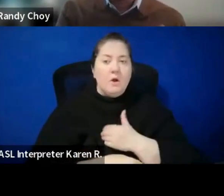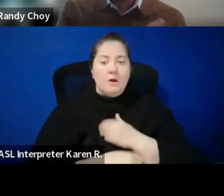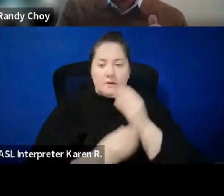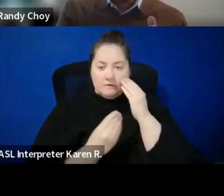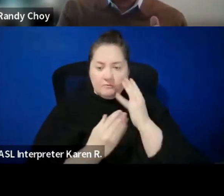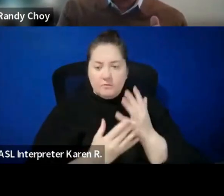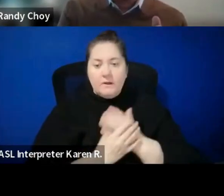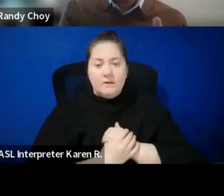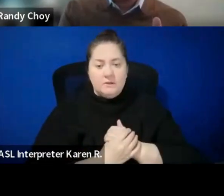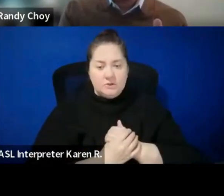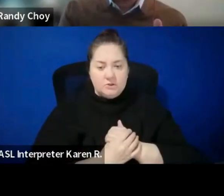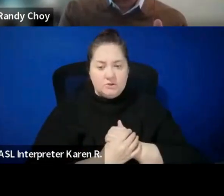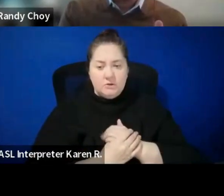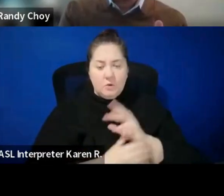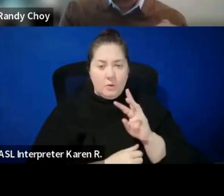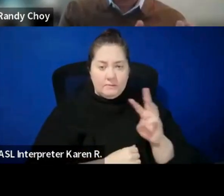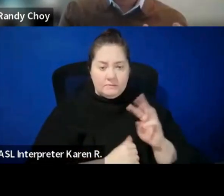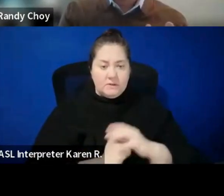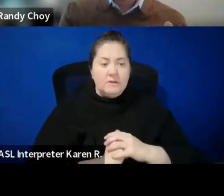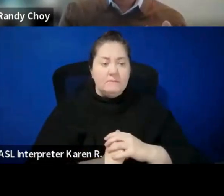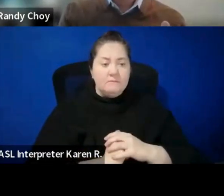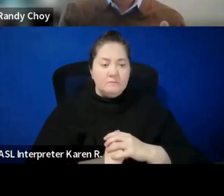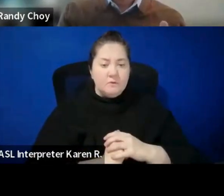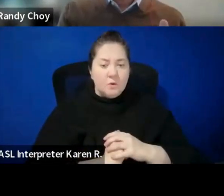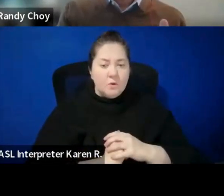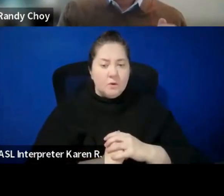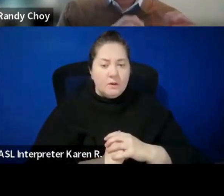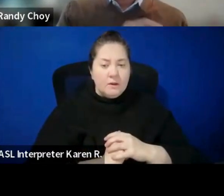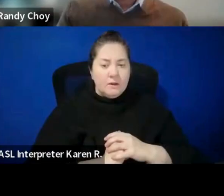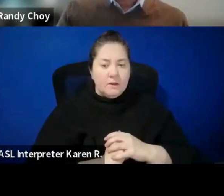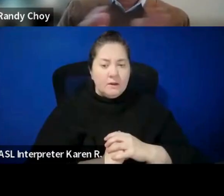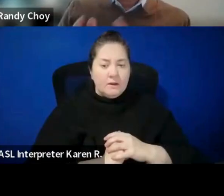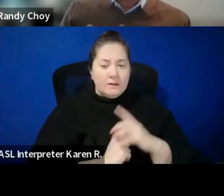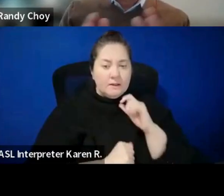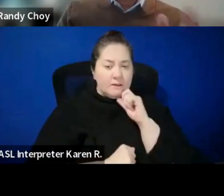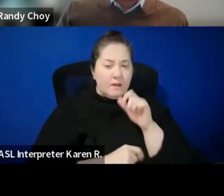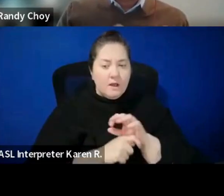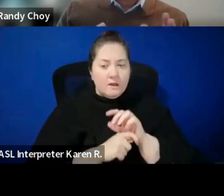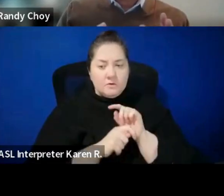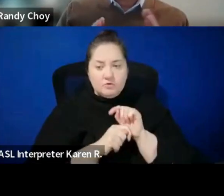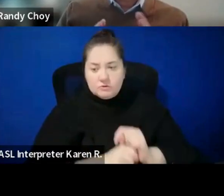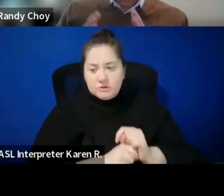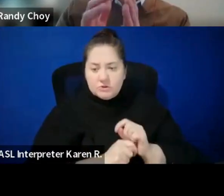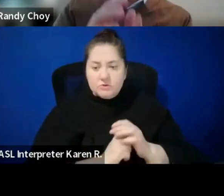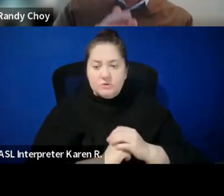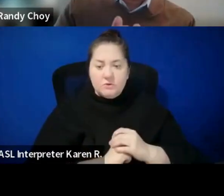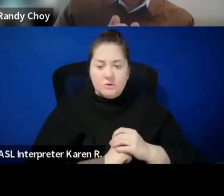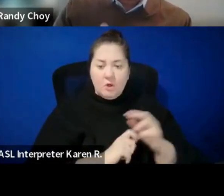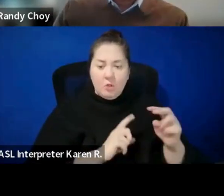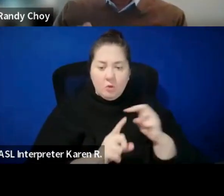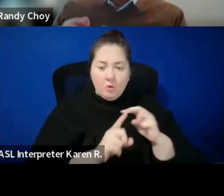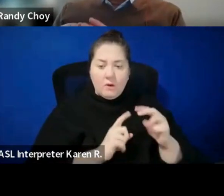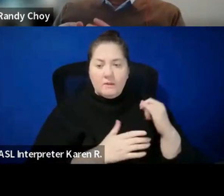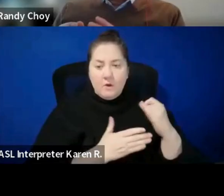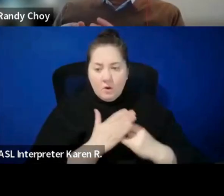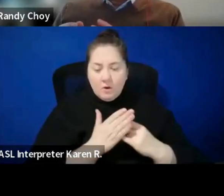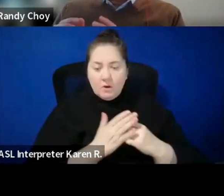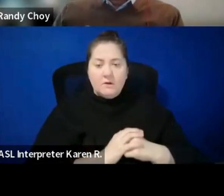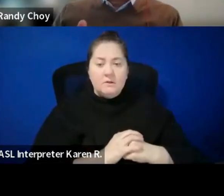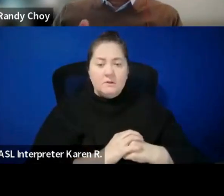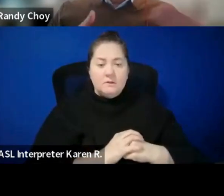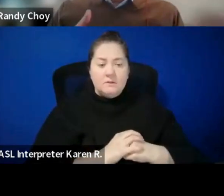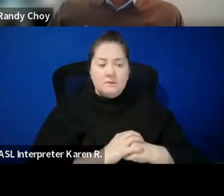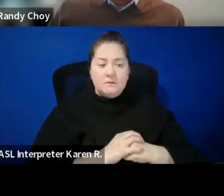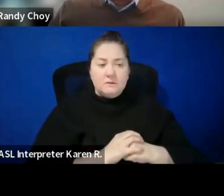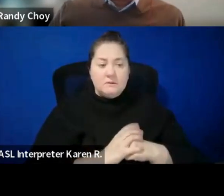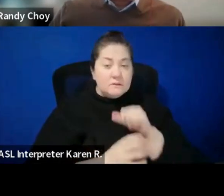information on our website. And so I think from kind of a non-traditional look at the arts,